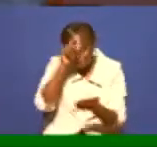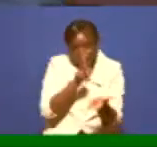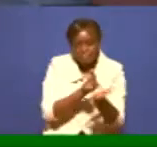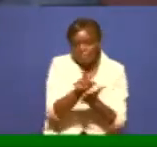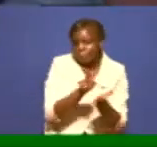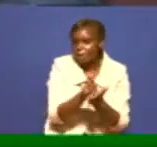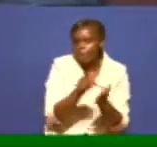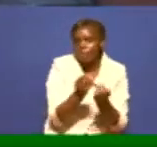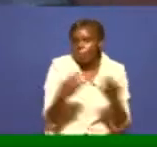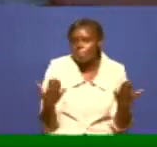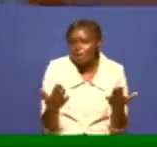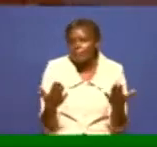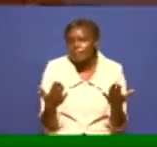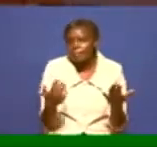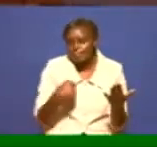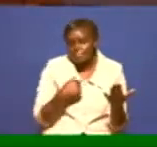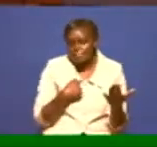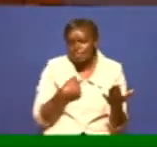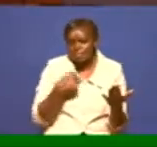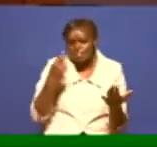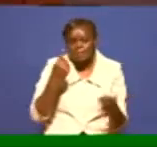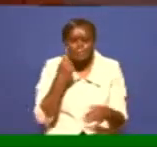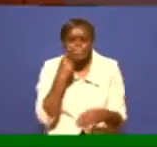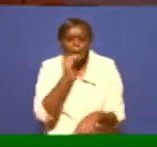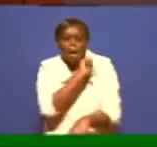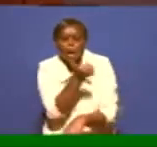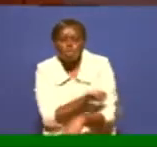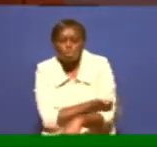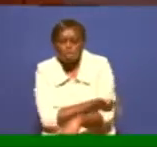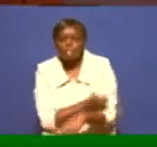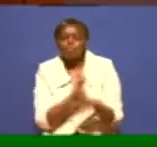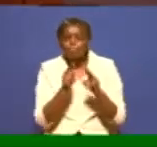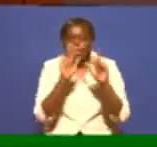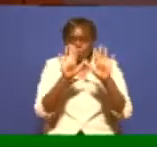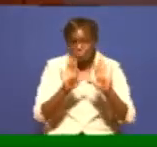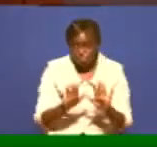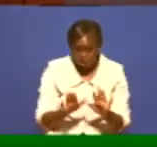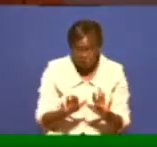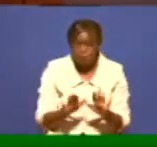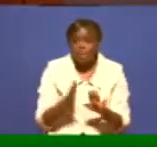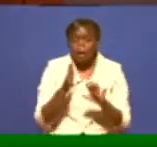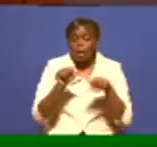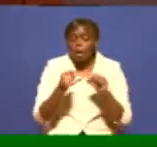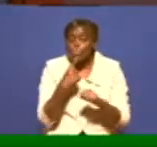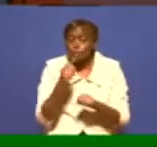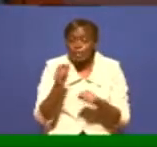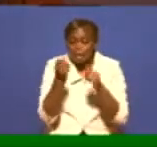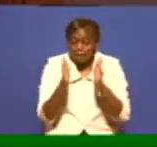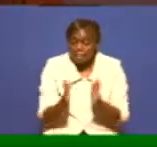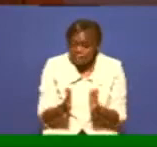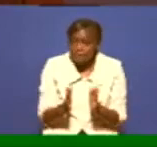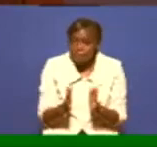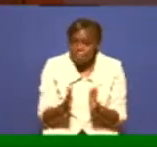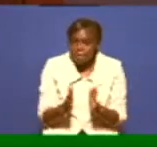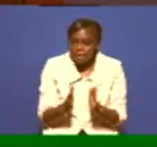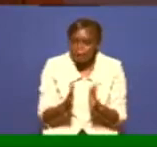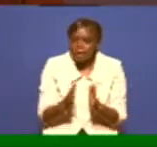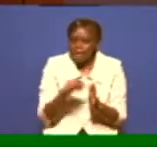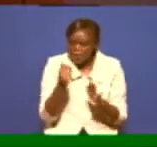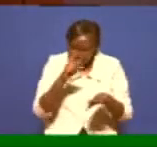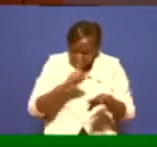to me, I see this authority being very important, Honorable Speaker, because they will be able to tell Kenyans, at any point in